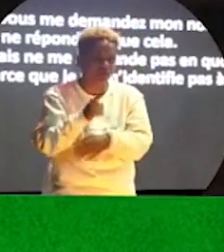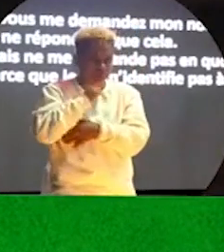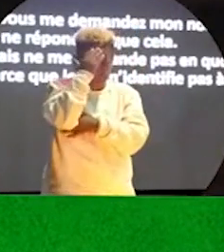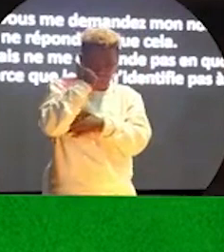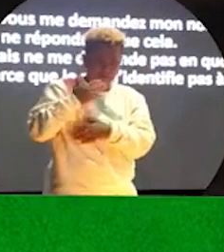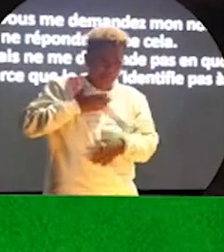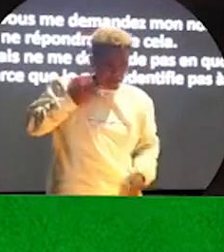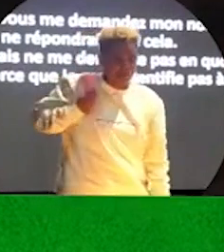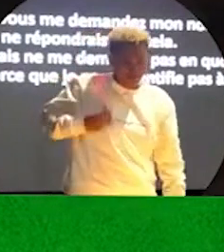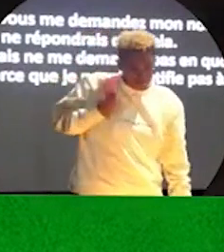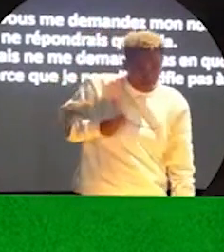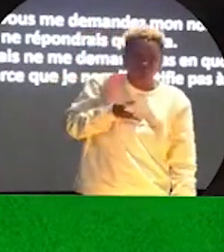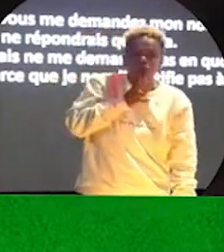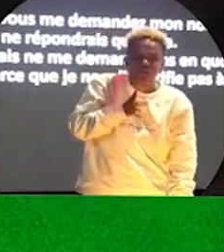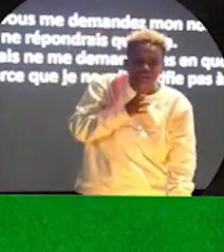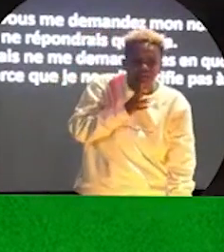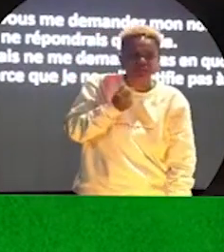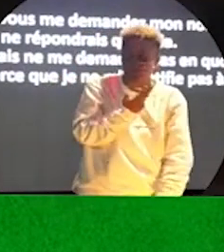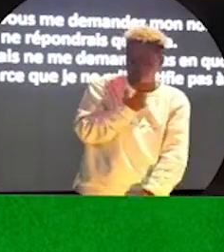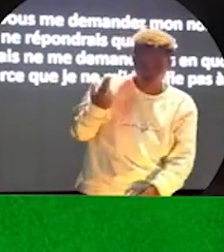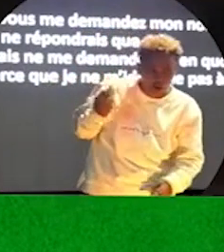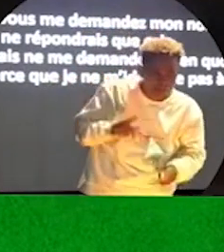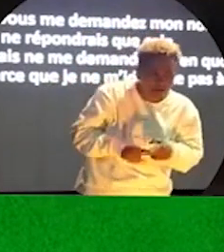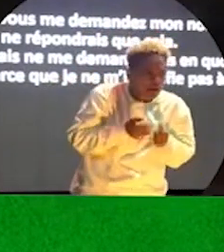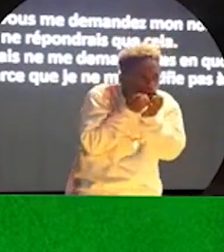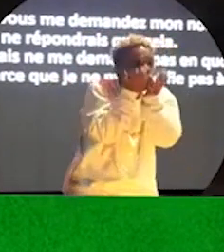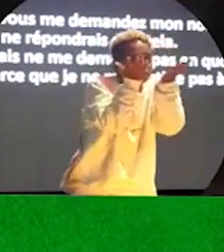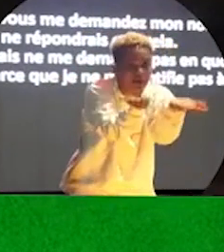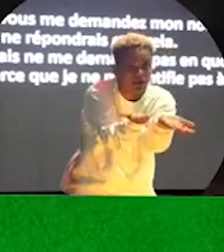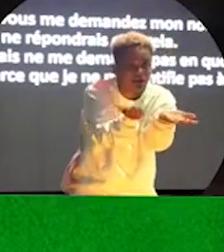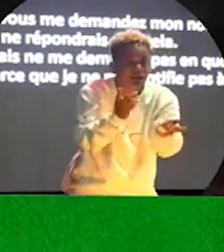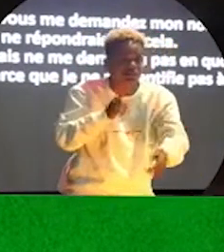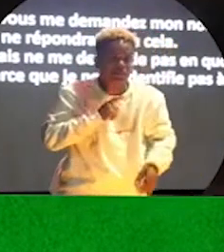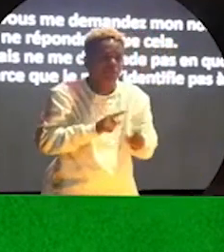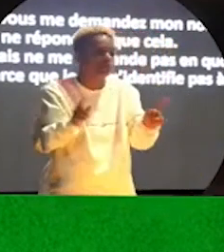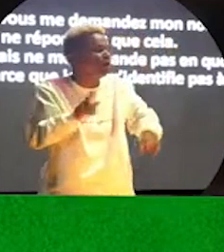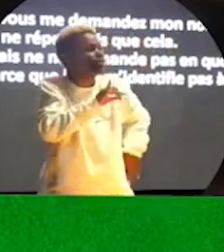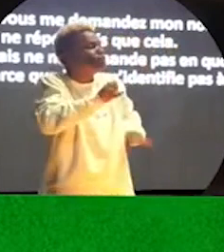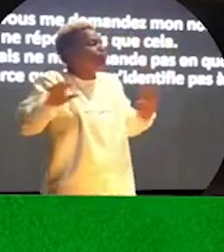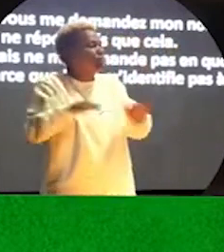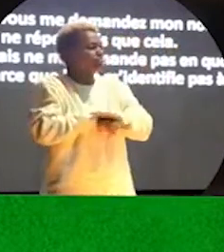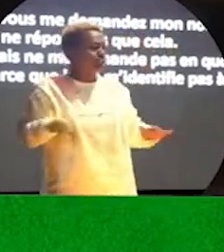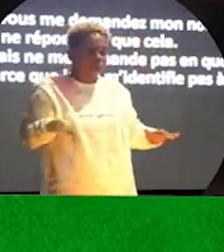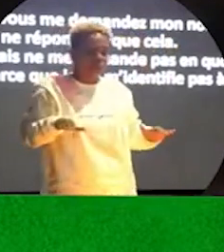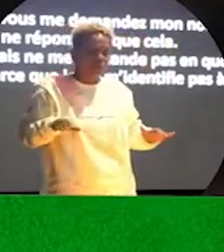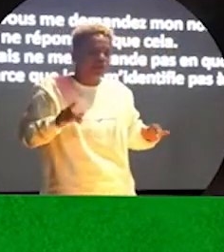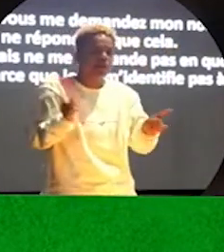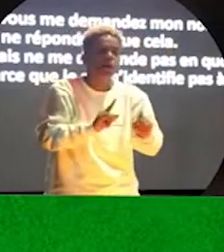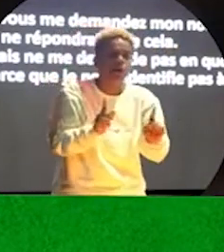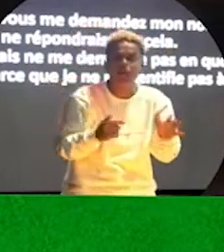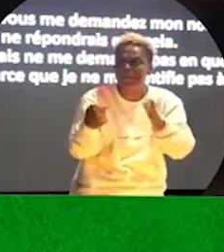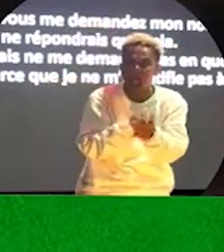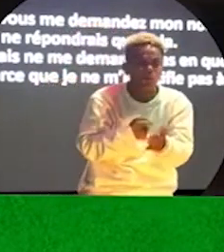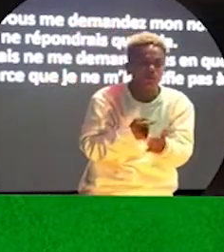in lust. If you ask me my name, I would answer just that. But do not ask me how it involves me, because